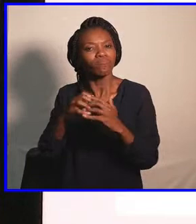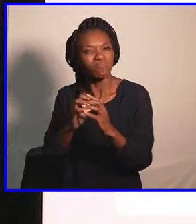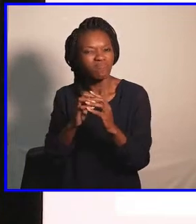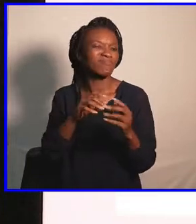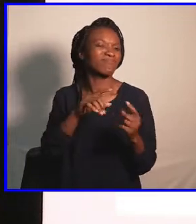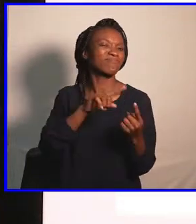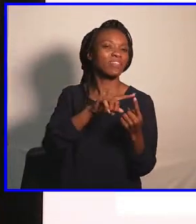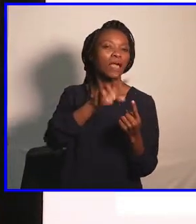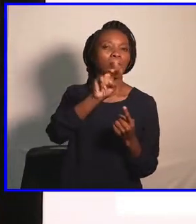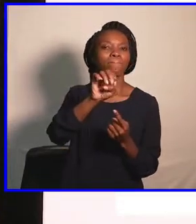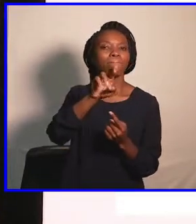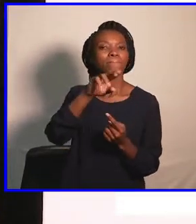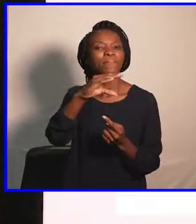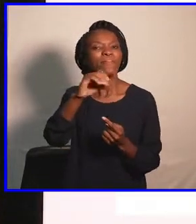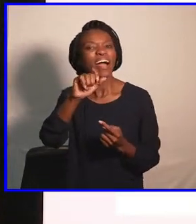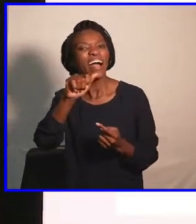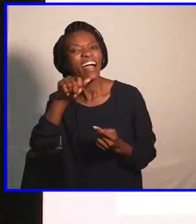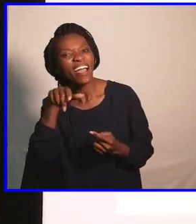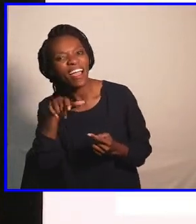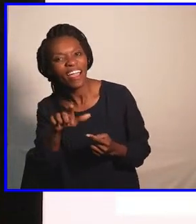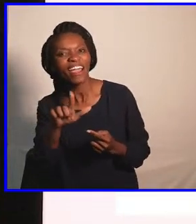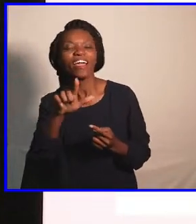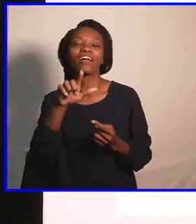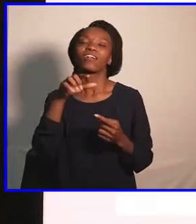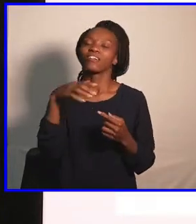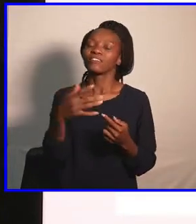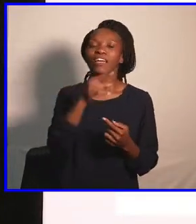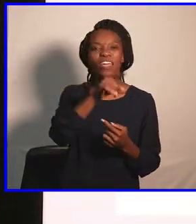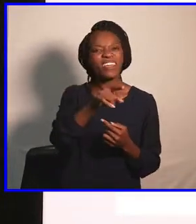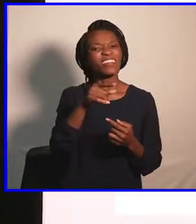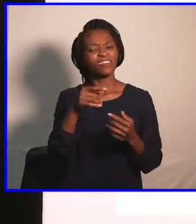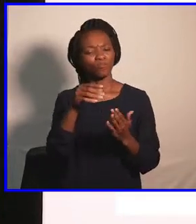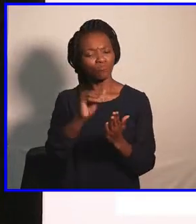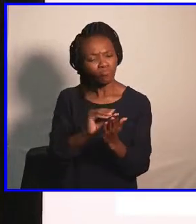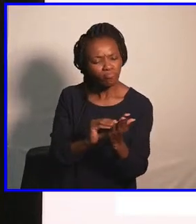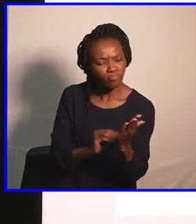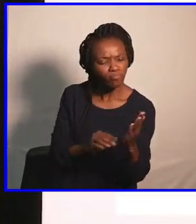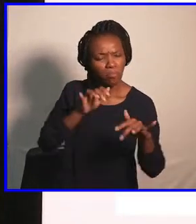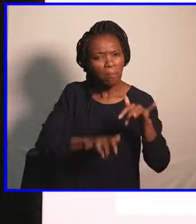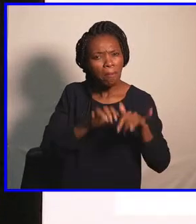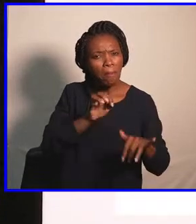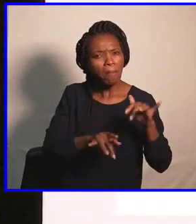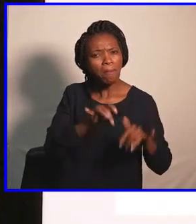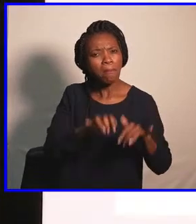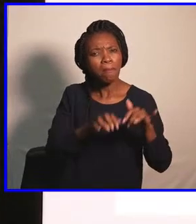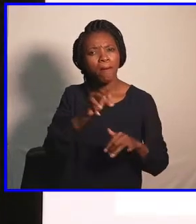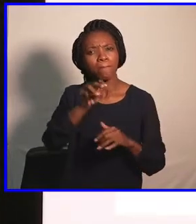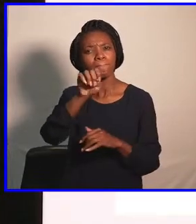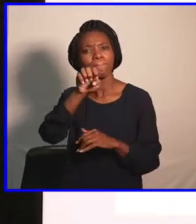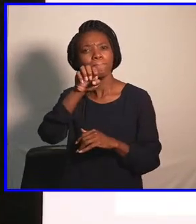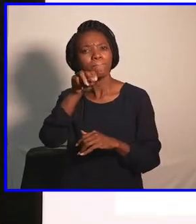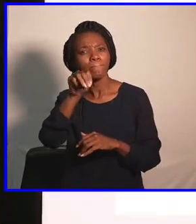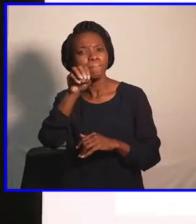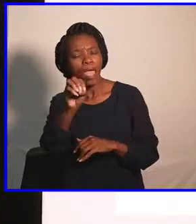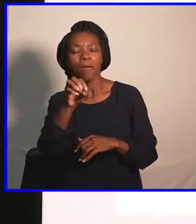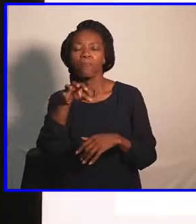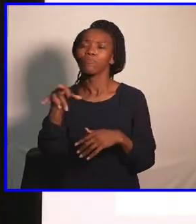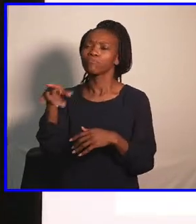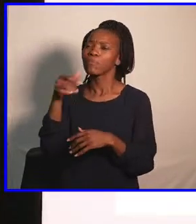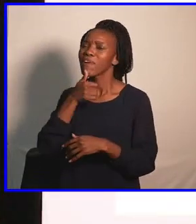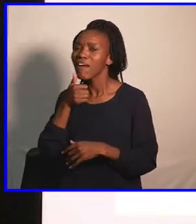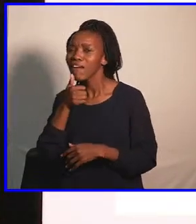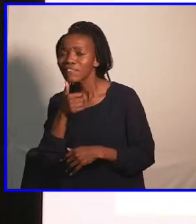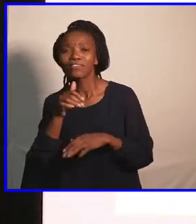Michael Katz doing the memorandum or doing the write-up, to Pravin Gordon,